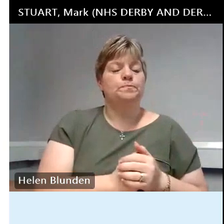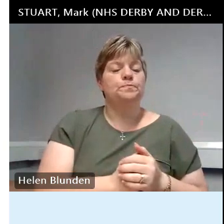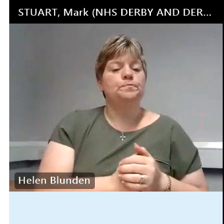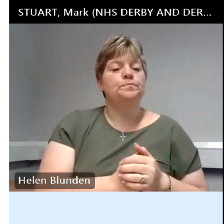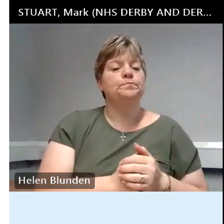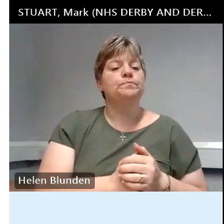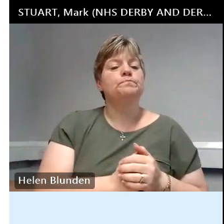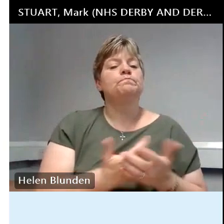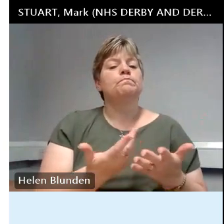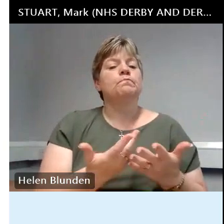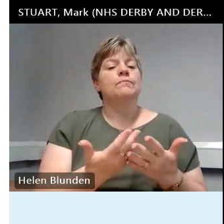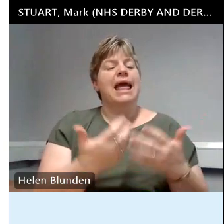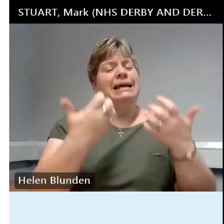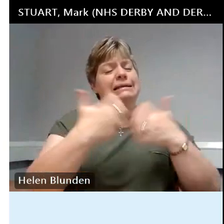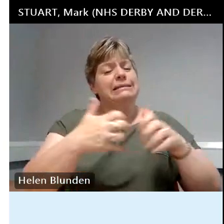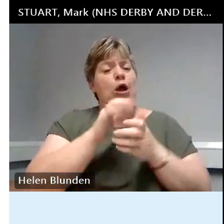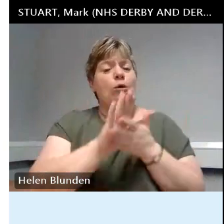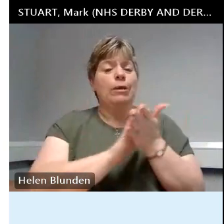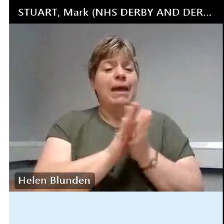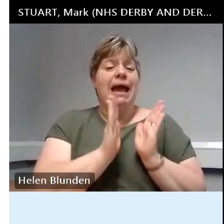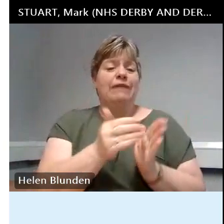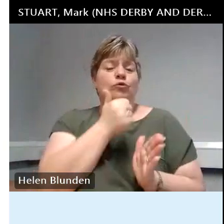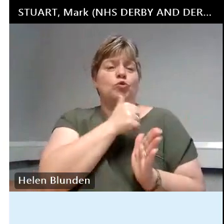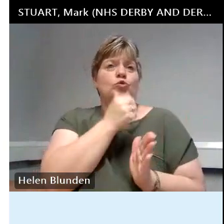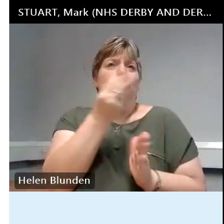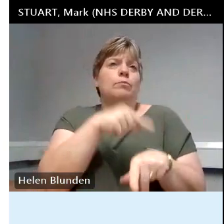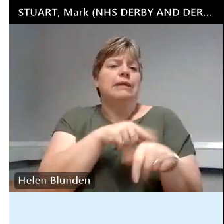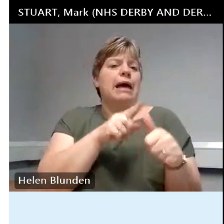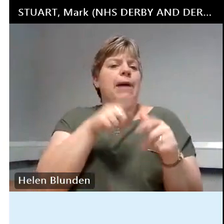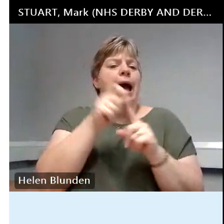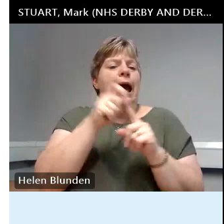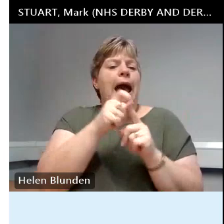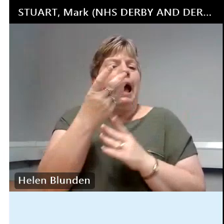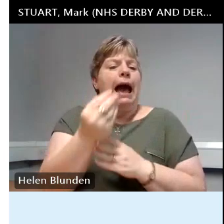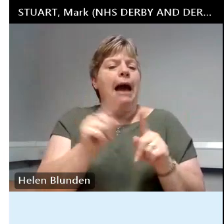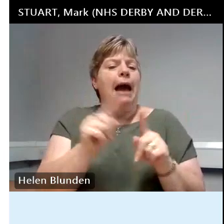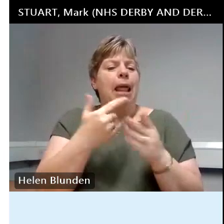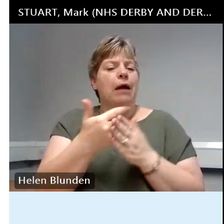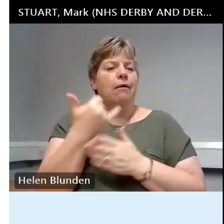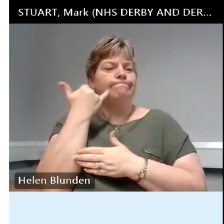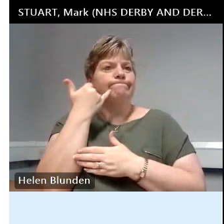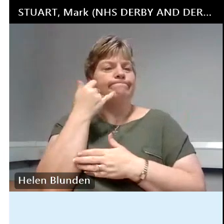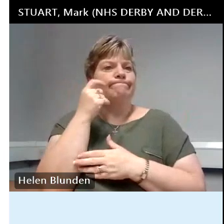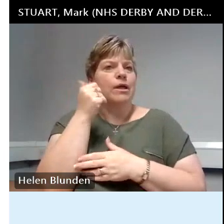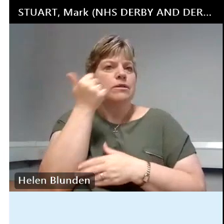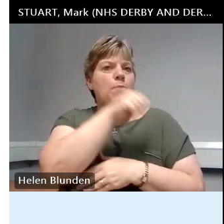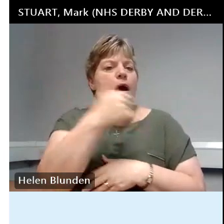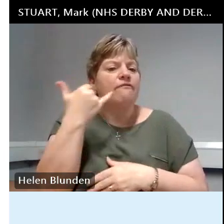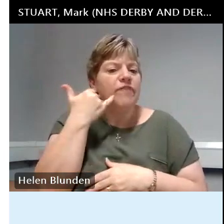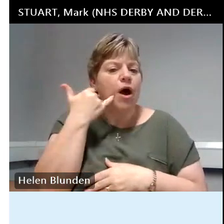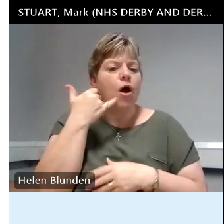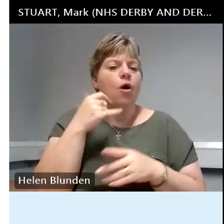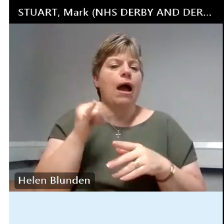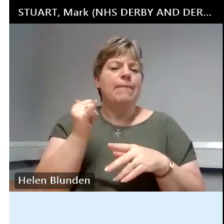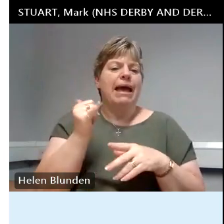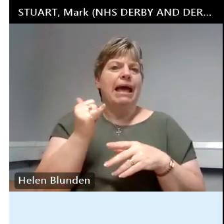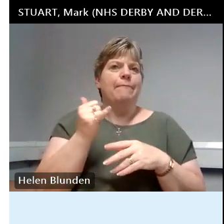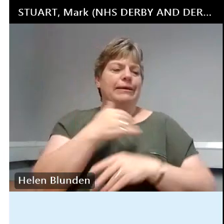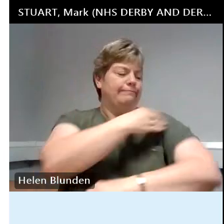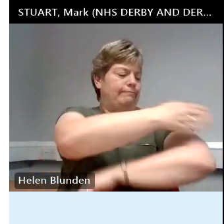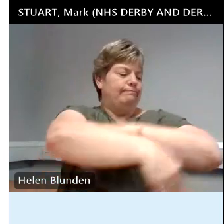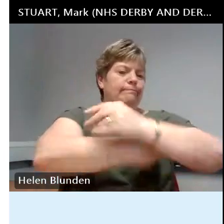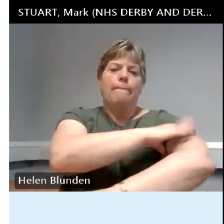Monitoring technology does mean that you might have to use an application like you would see on a smart or a modern mobile phone, and you would wear some of that technology that I